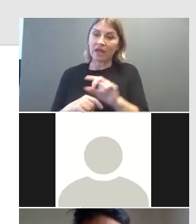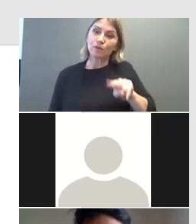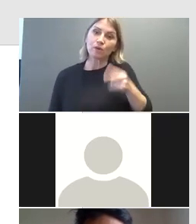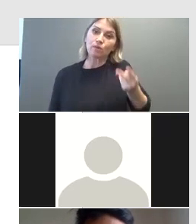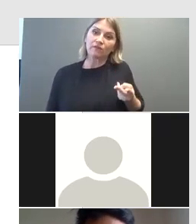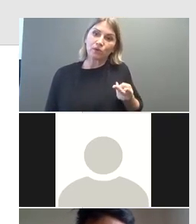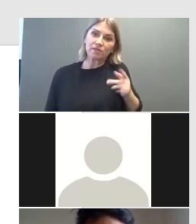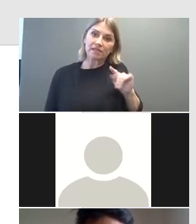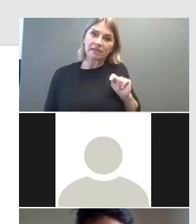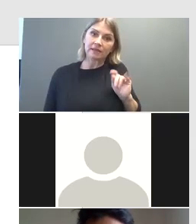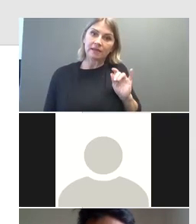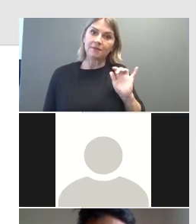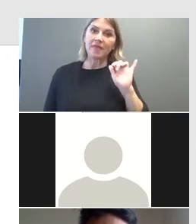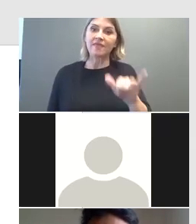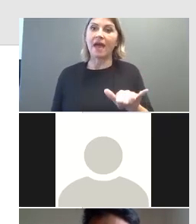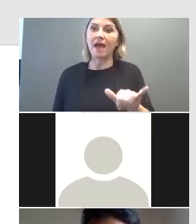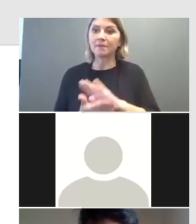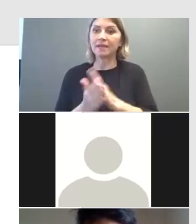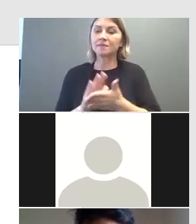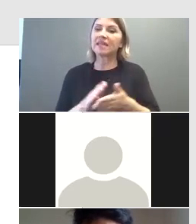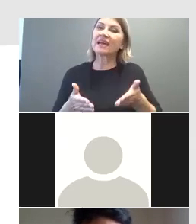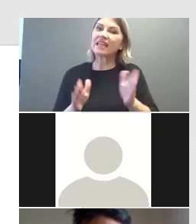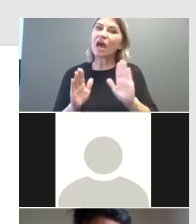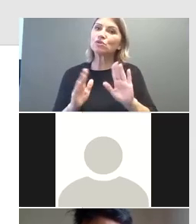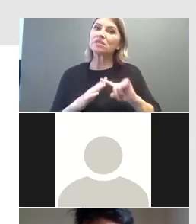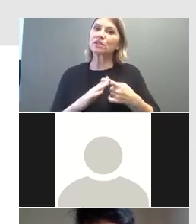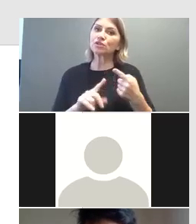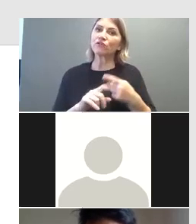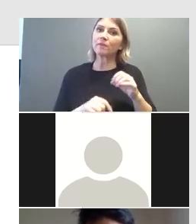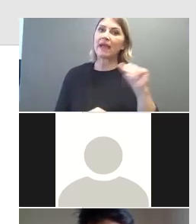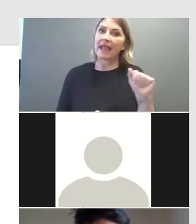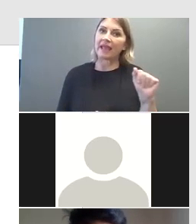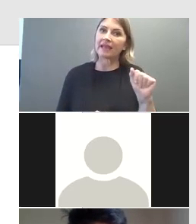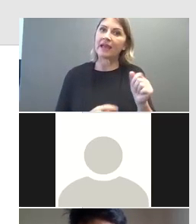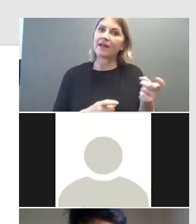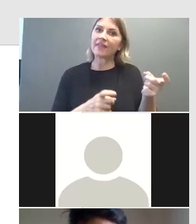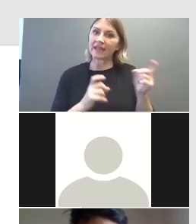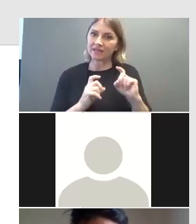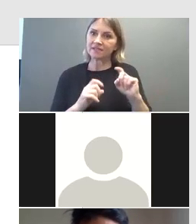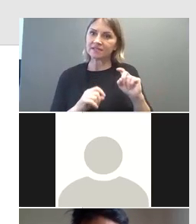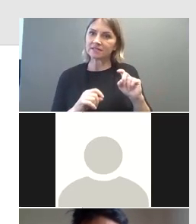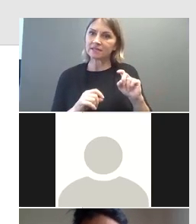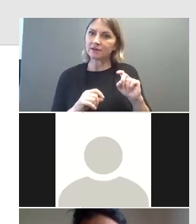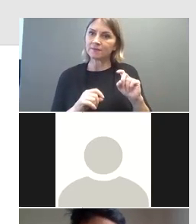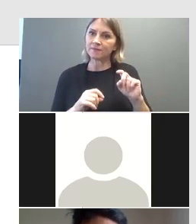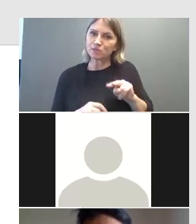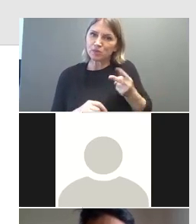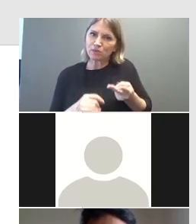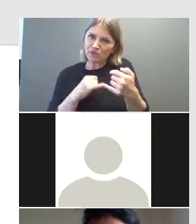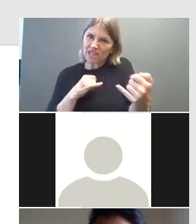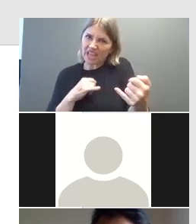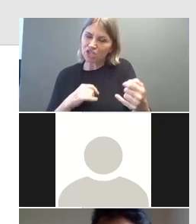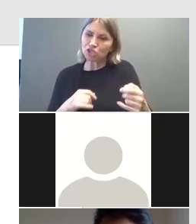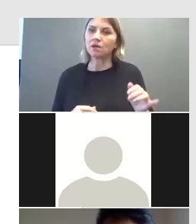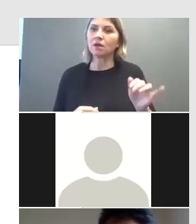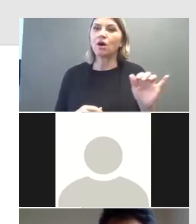is why it ends up allowing us to start from A, and that gives us this reversed, because of this reversed edge, that also